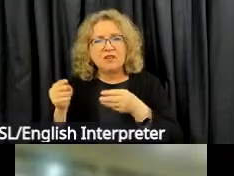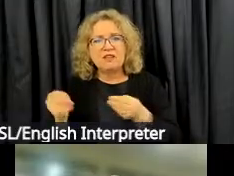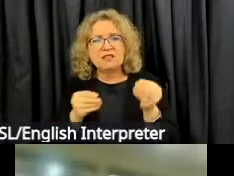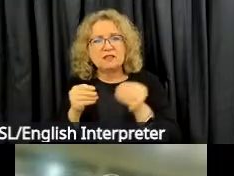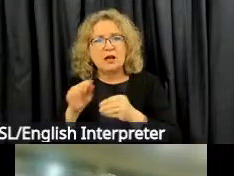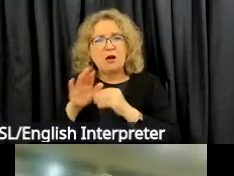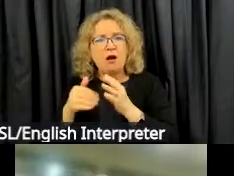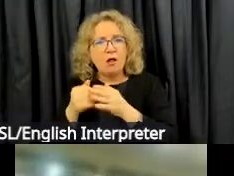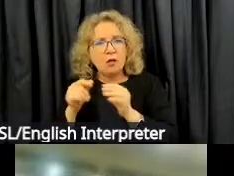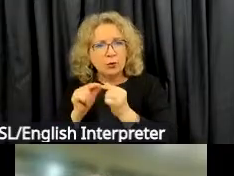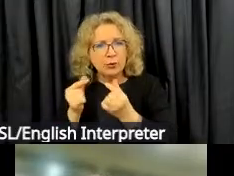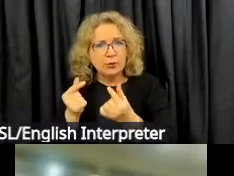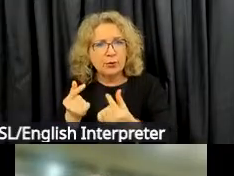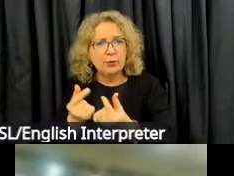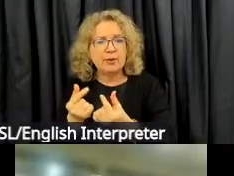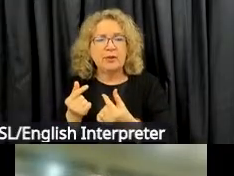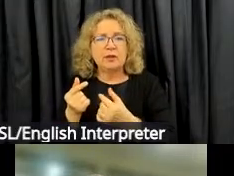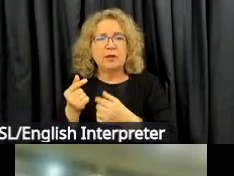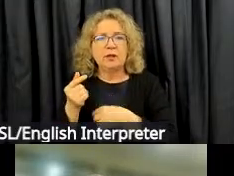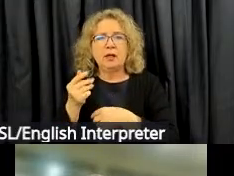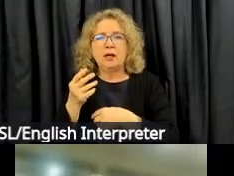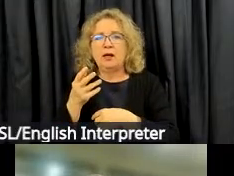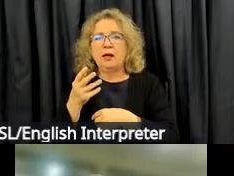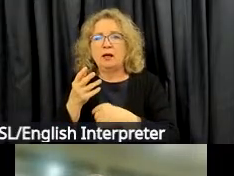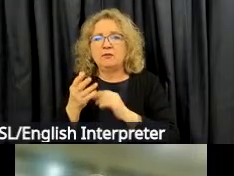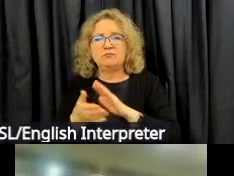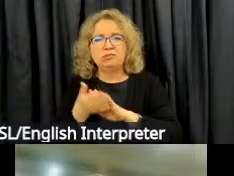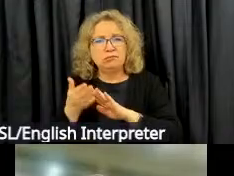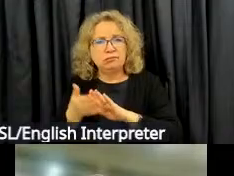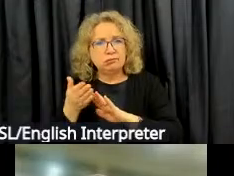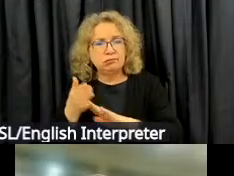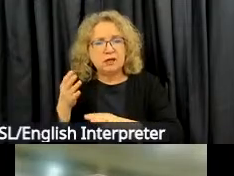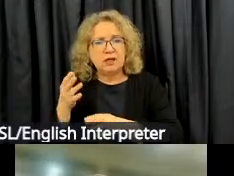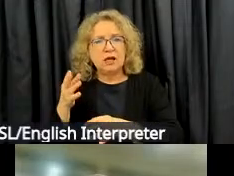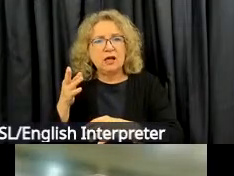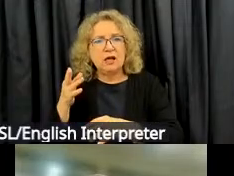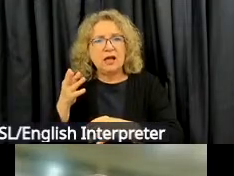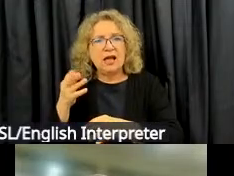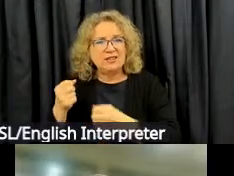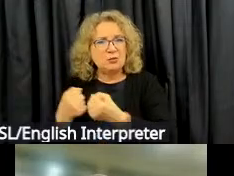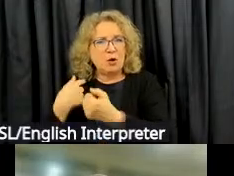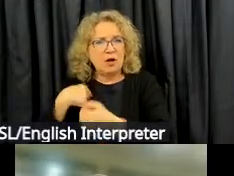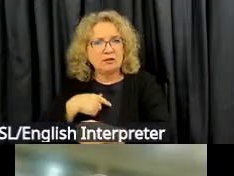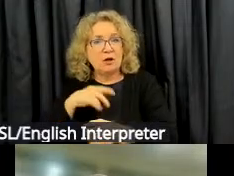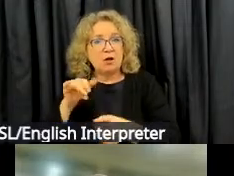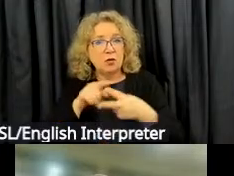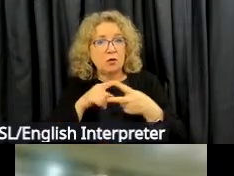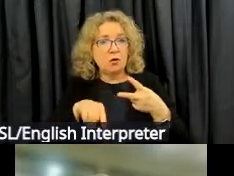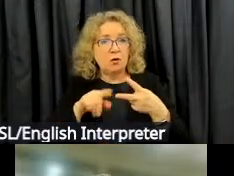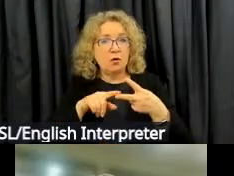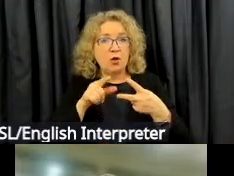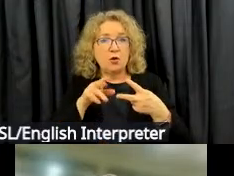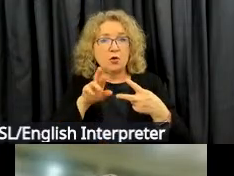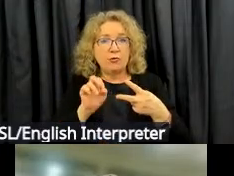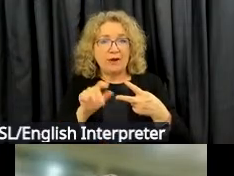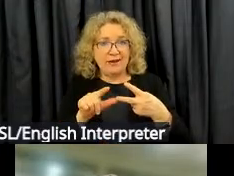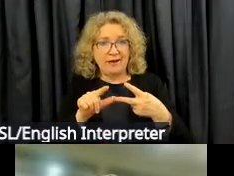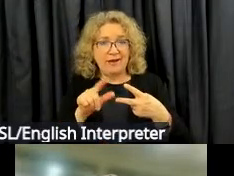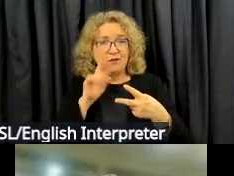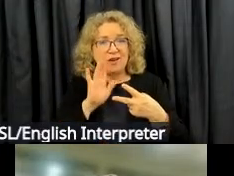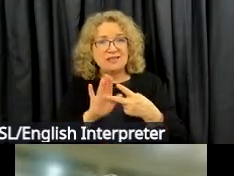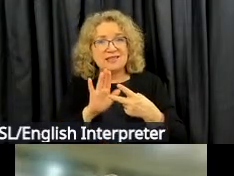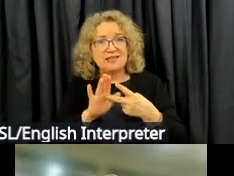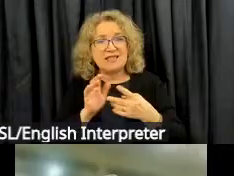and, being there to support us. And then also to Mr. Gregg too for his leadership.